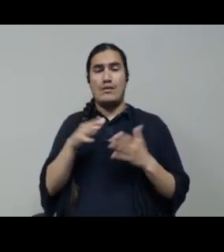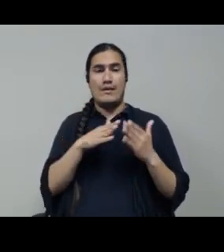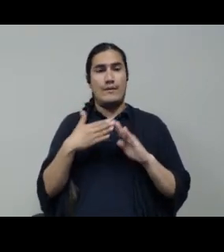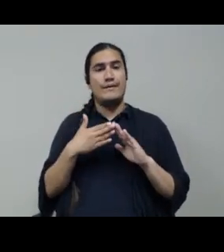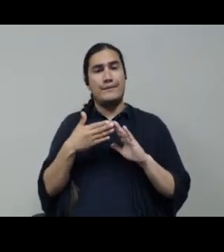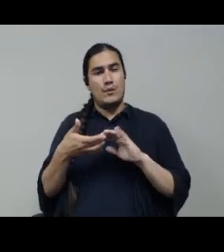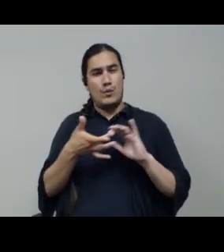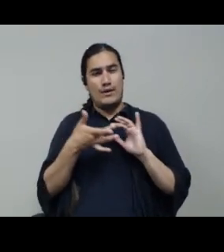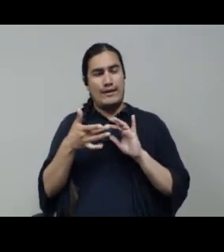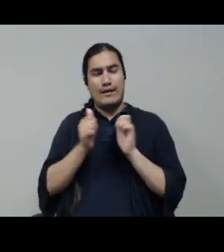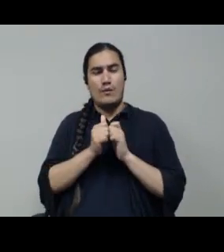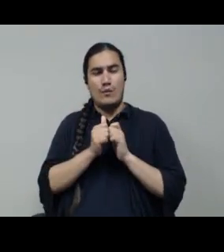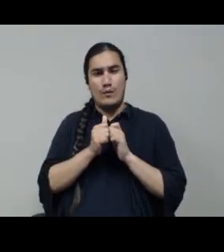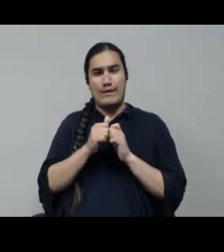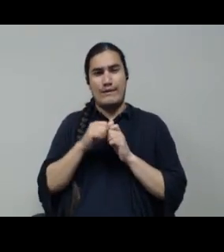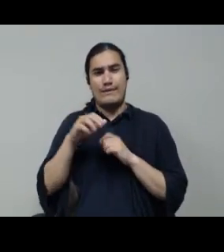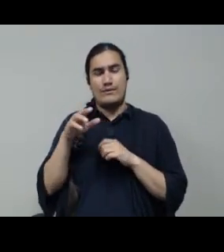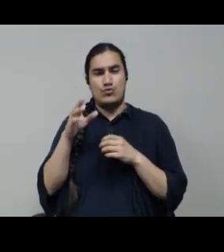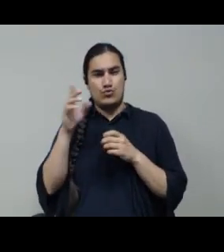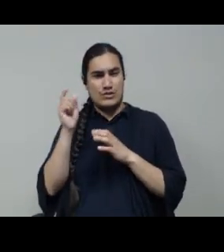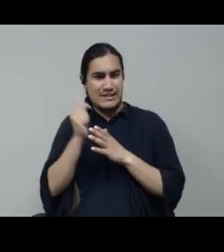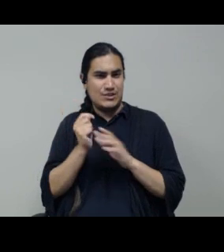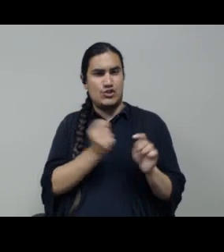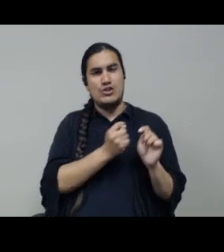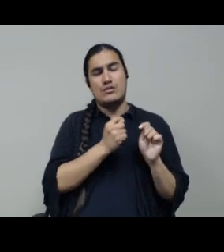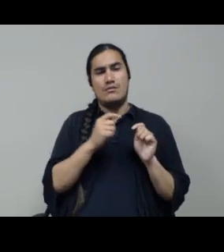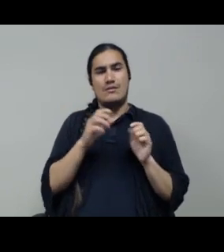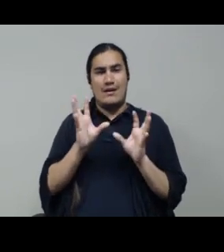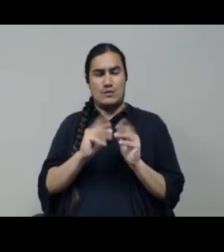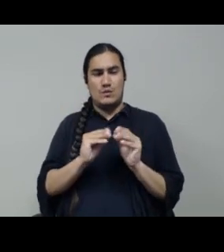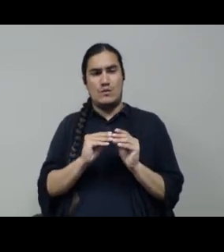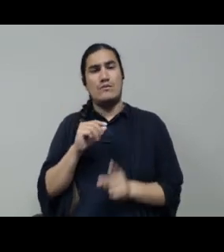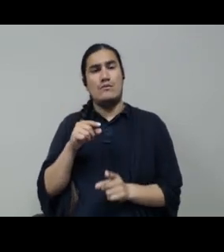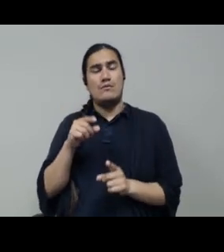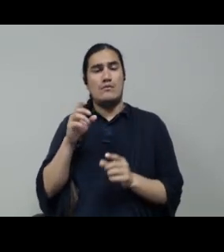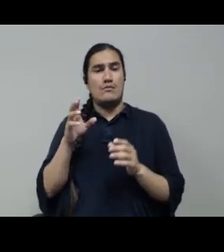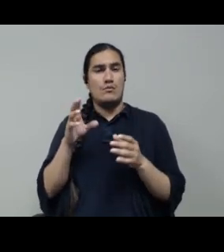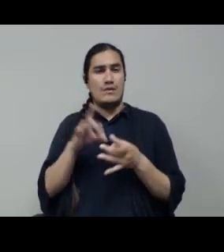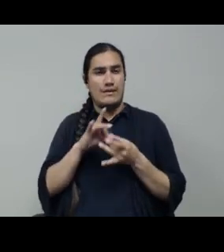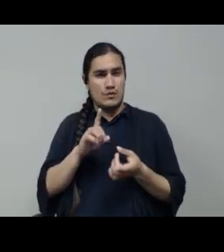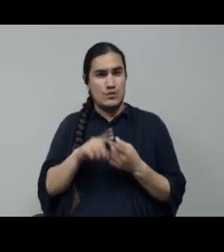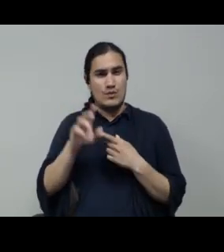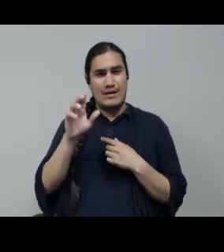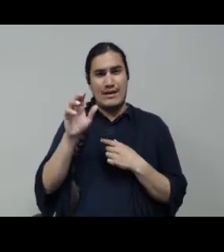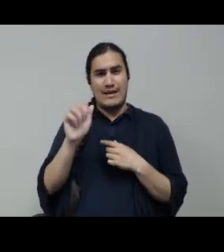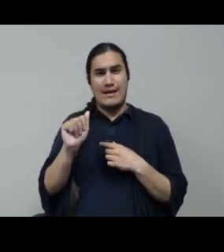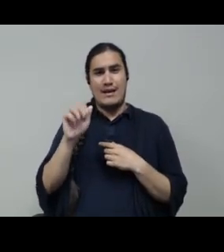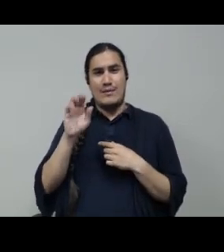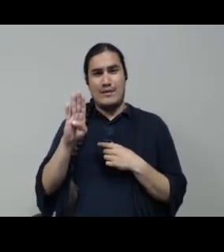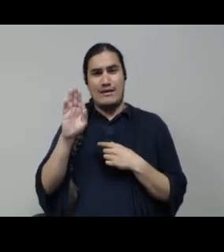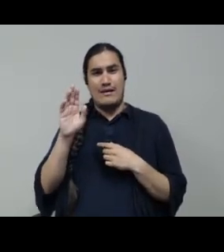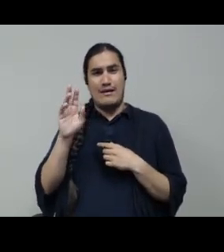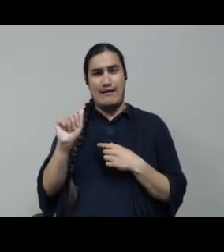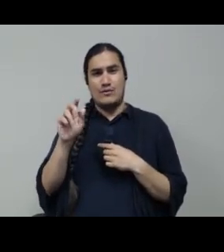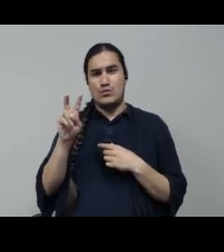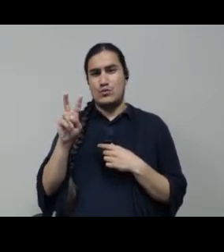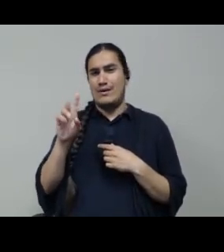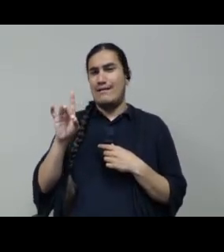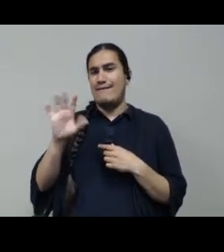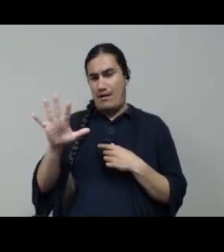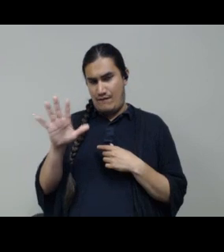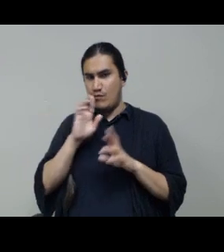Aegon Terplin of the Strategic Growth Council regarding issues raised in the AB 285 report and the need to